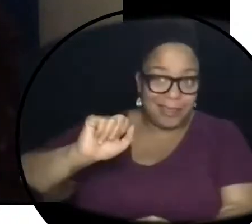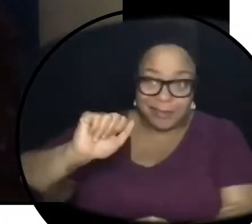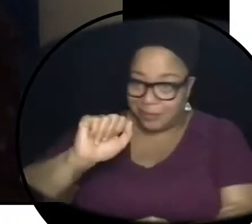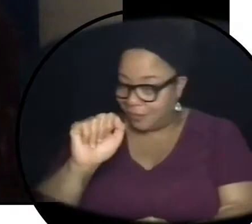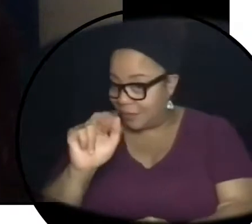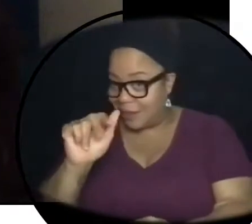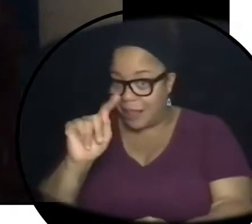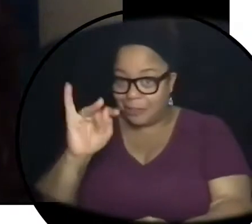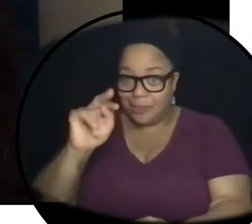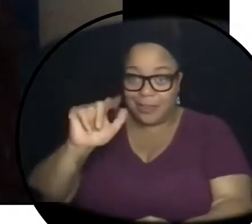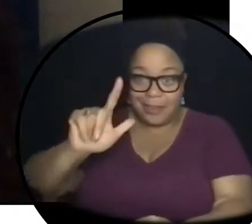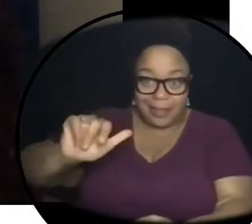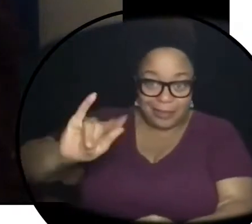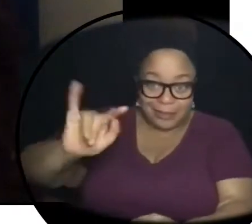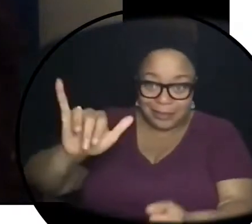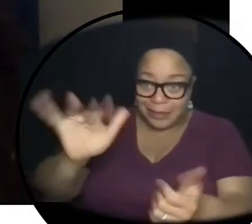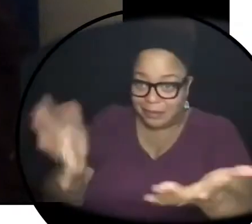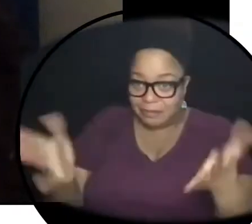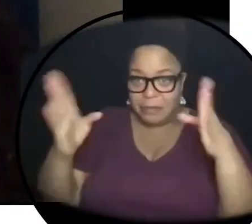how they maintain